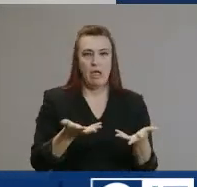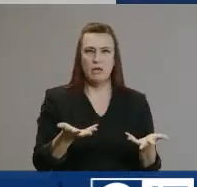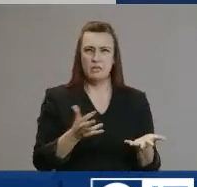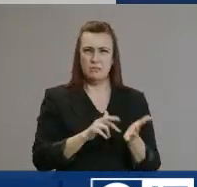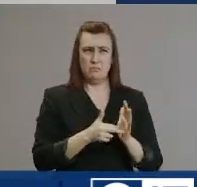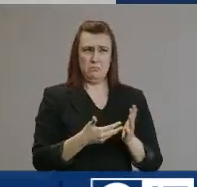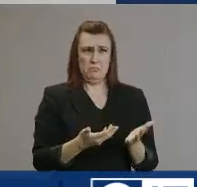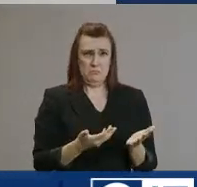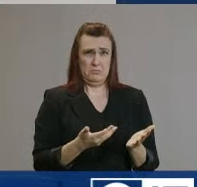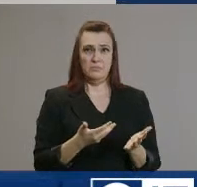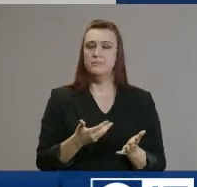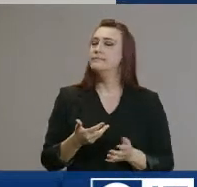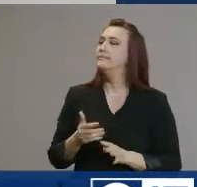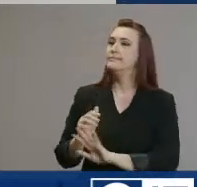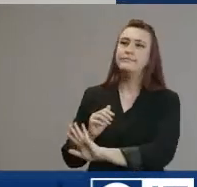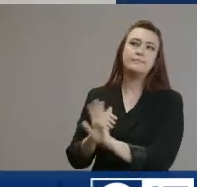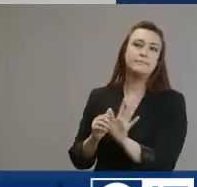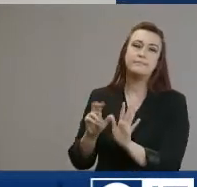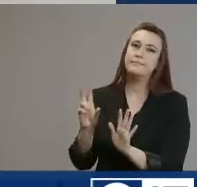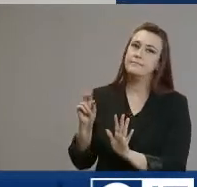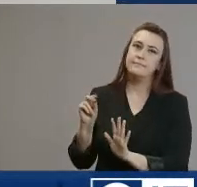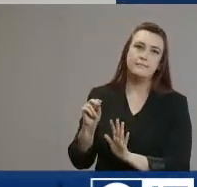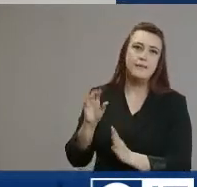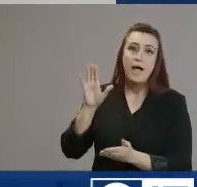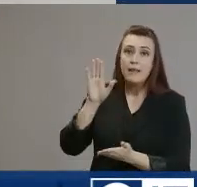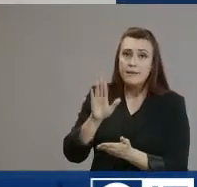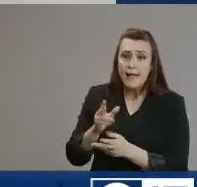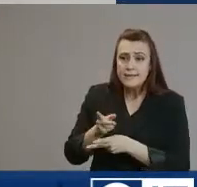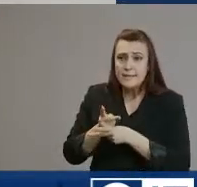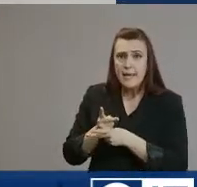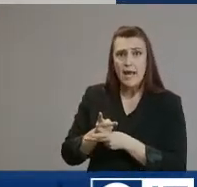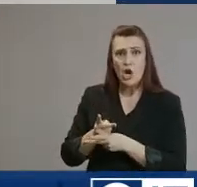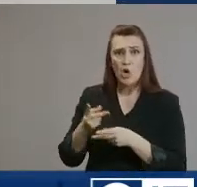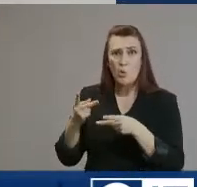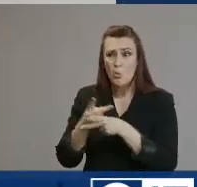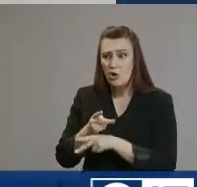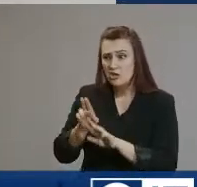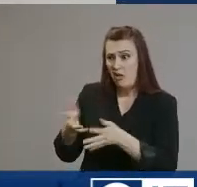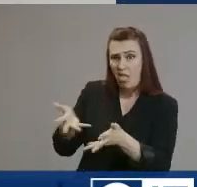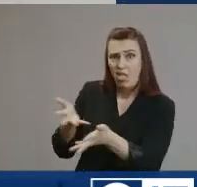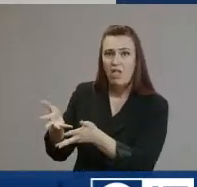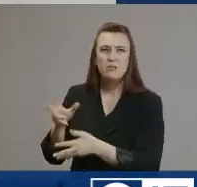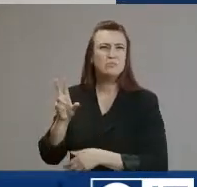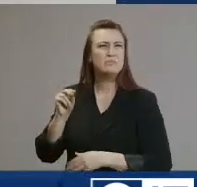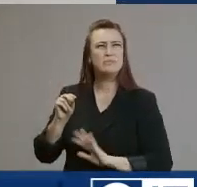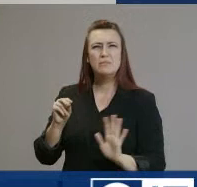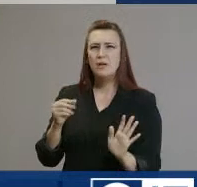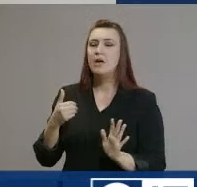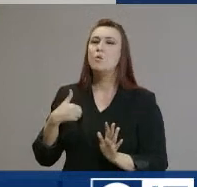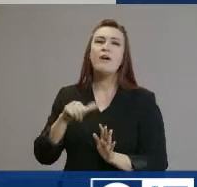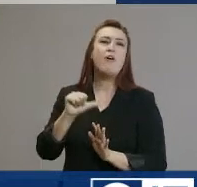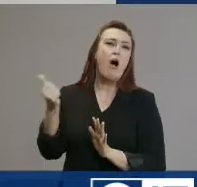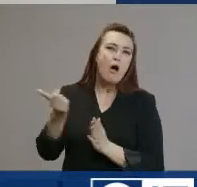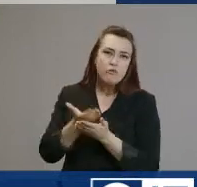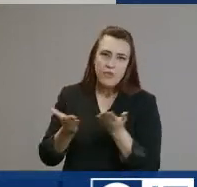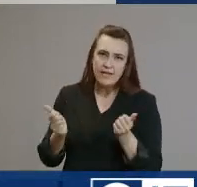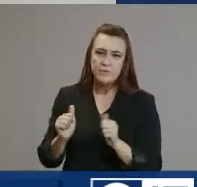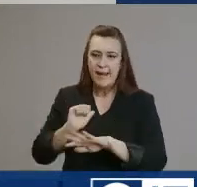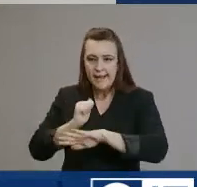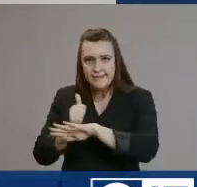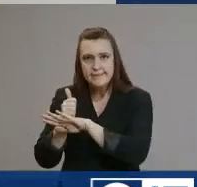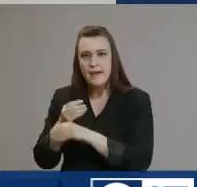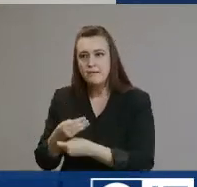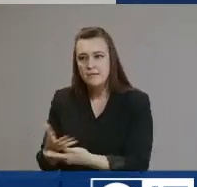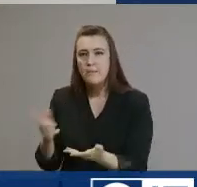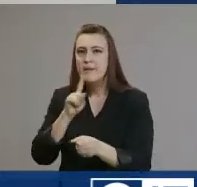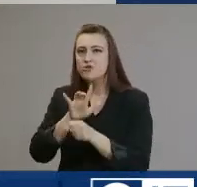care. So there are practices that we can put in place to ensure that we have adequate staffing, but it ensures that the patients